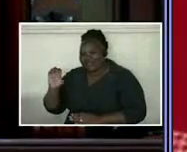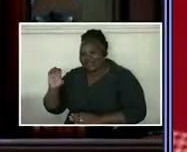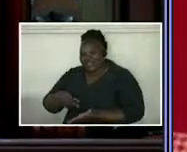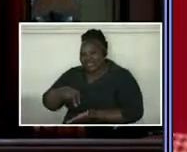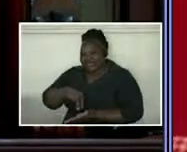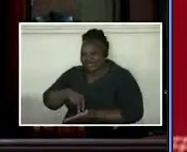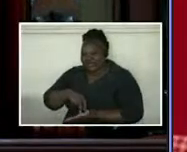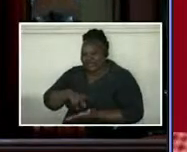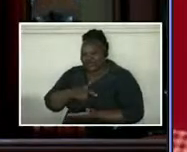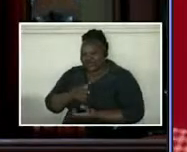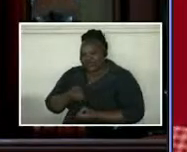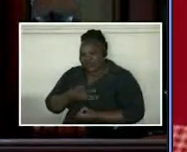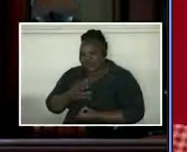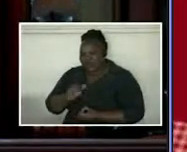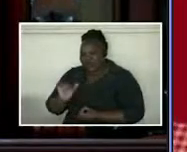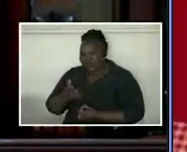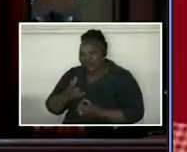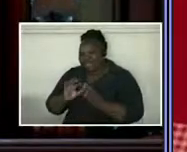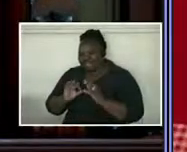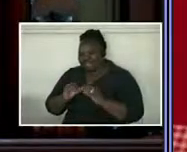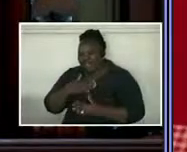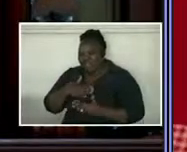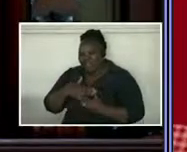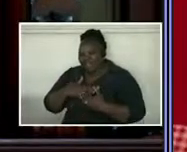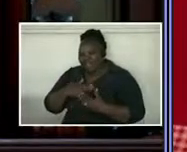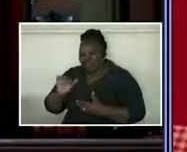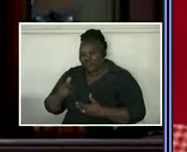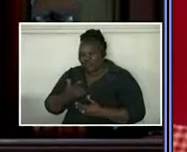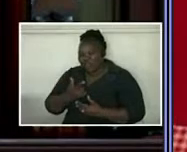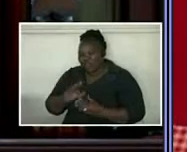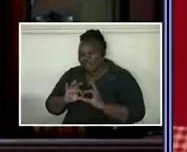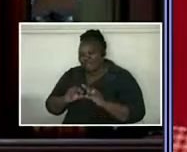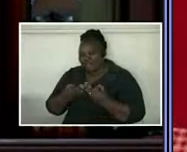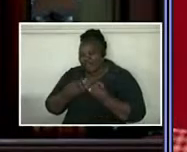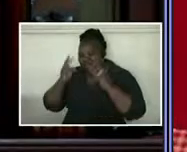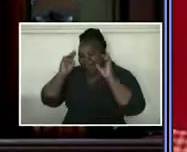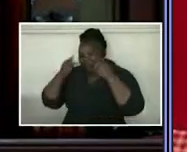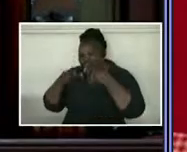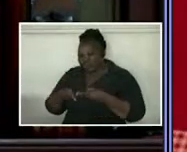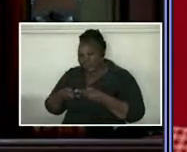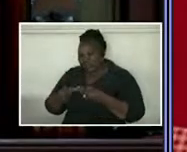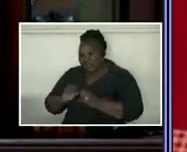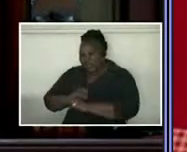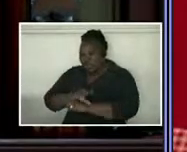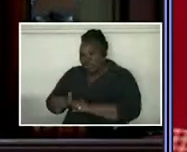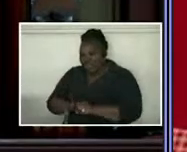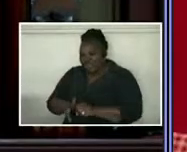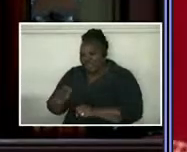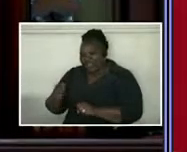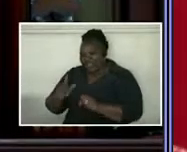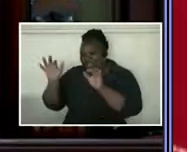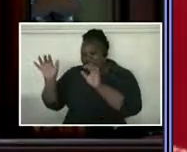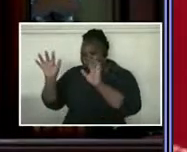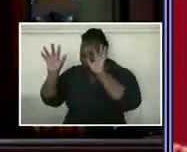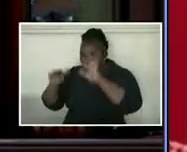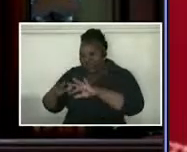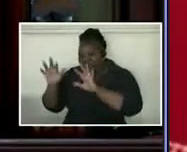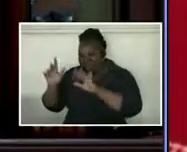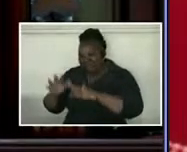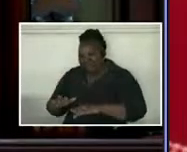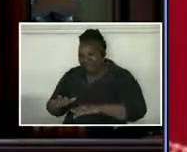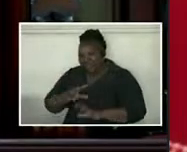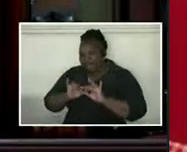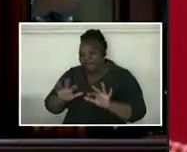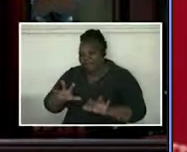accomplished all families who have lost their beloved ones from the copper 19 and devastating floods people of grizzly motel